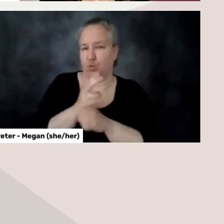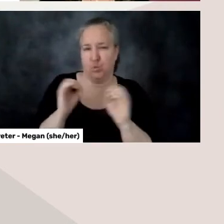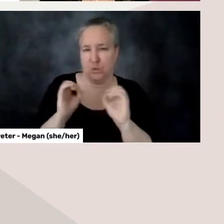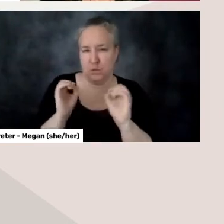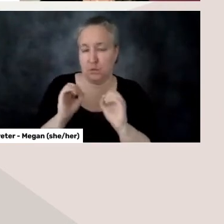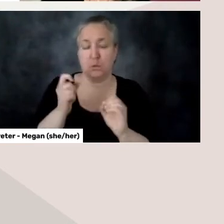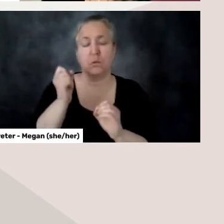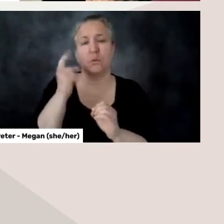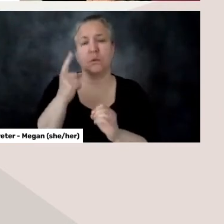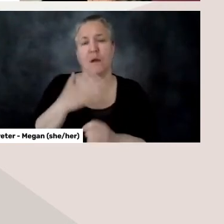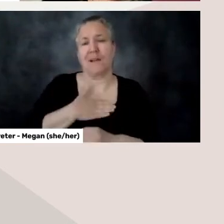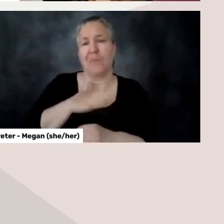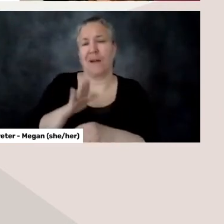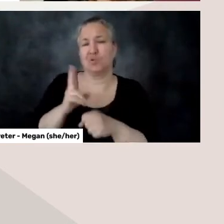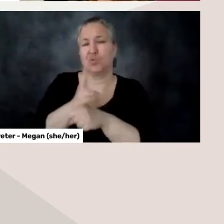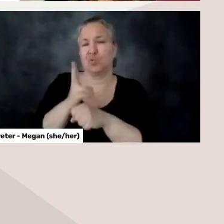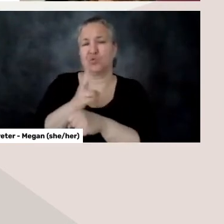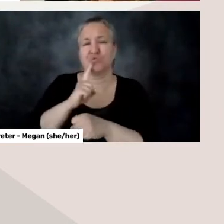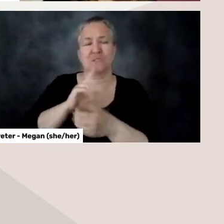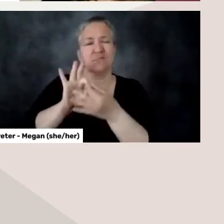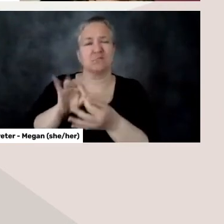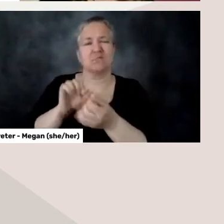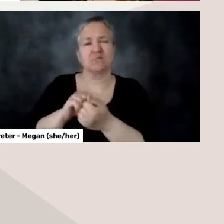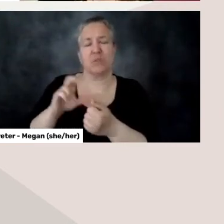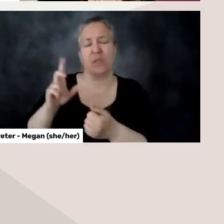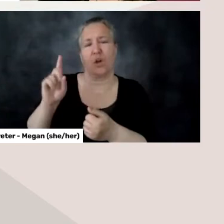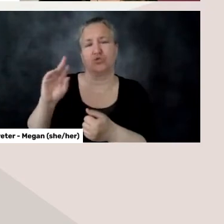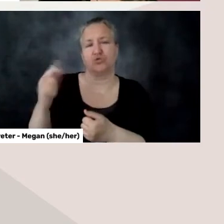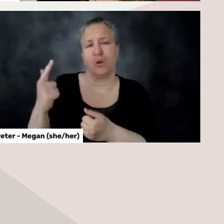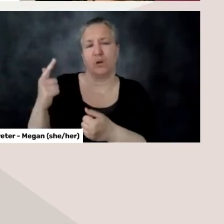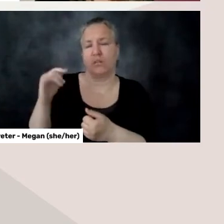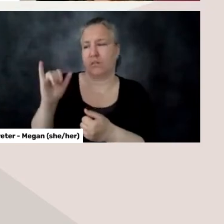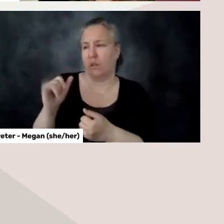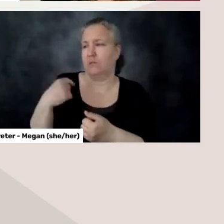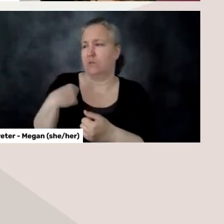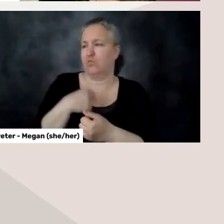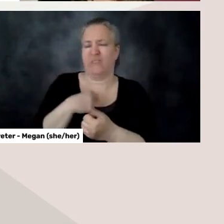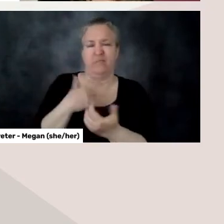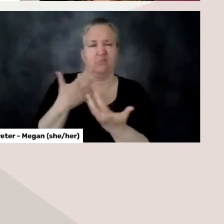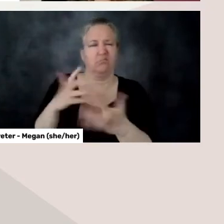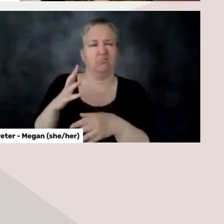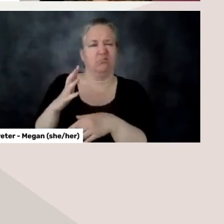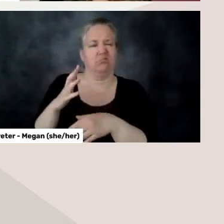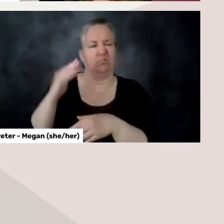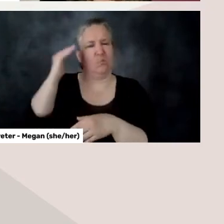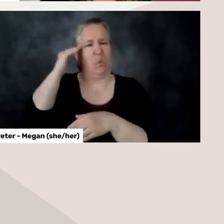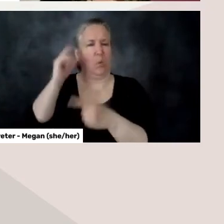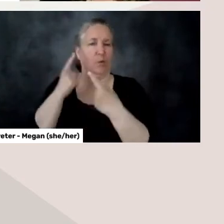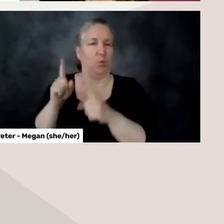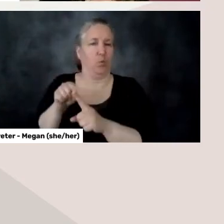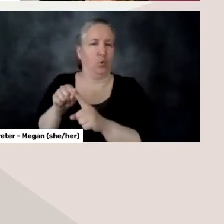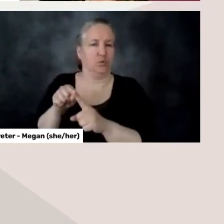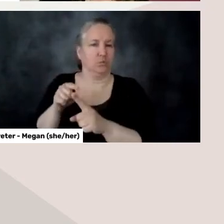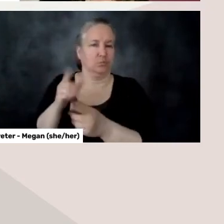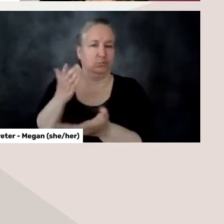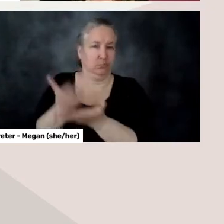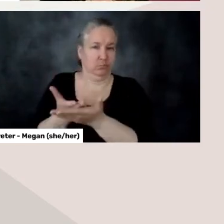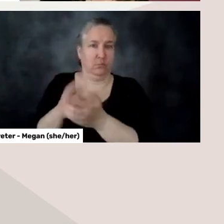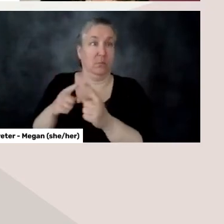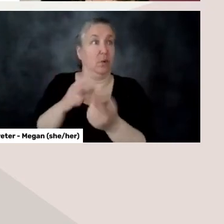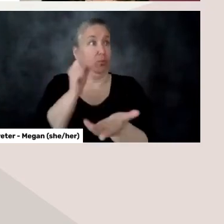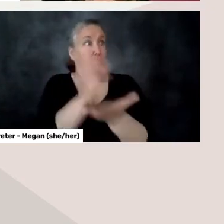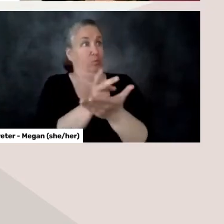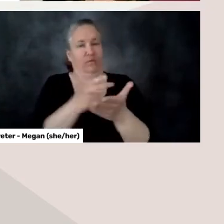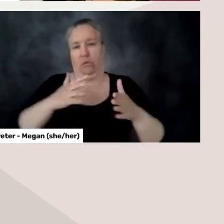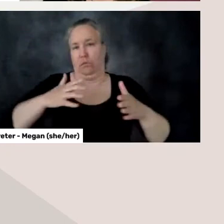The compassionate use really has to do with a drug that we've already established that it works, but it has not been approved yet.